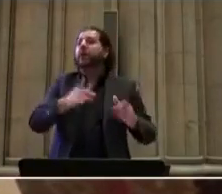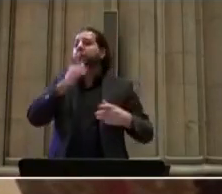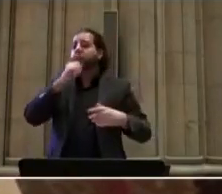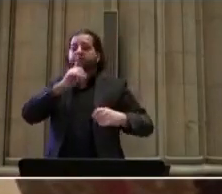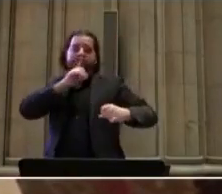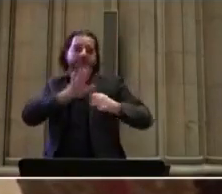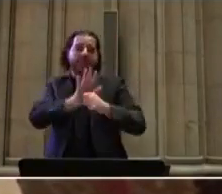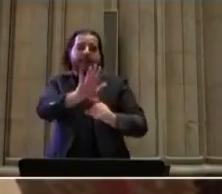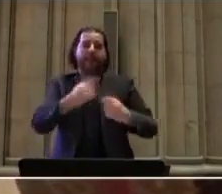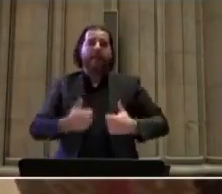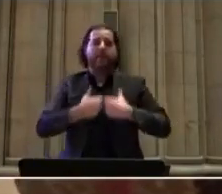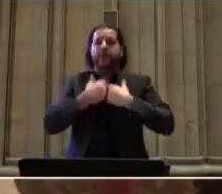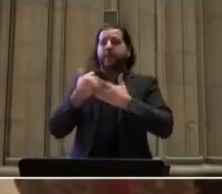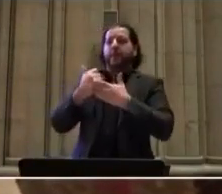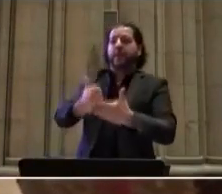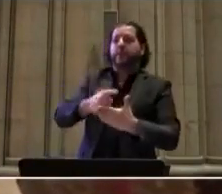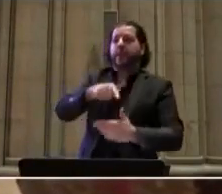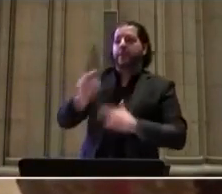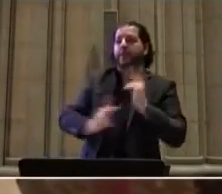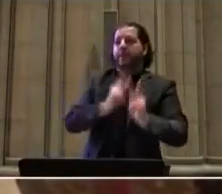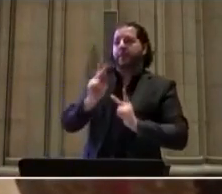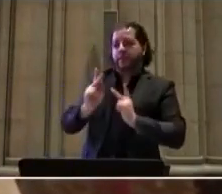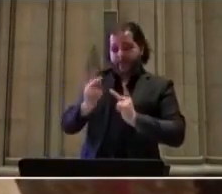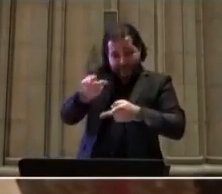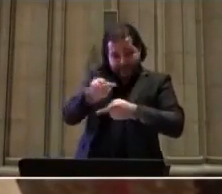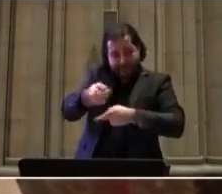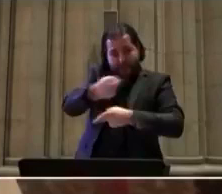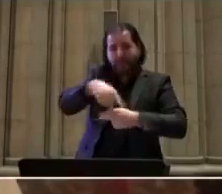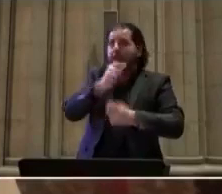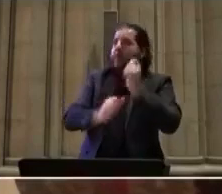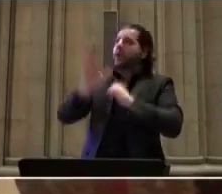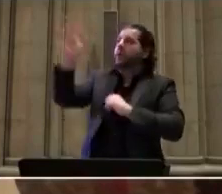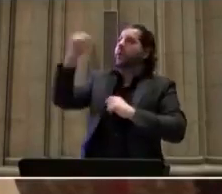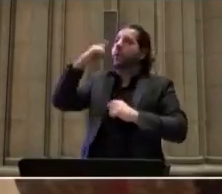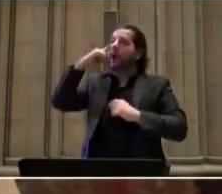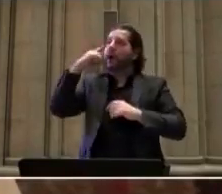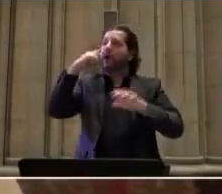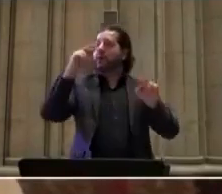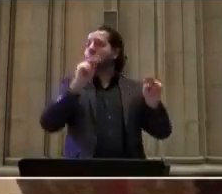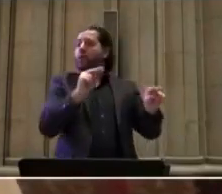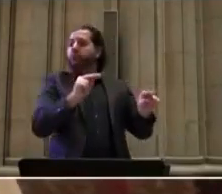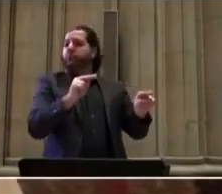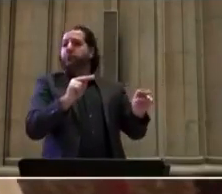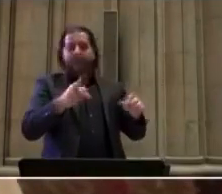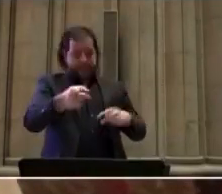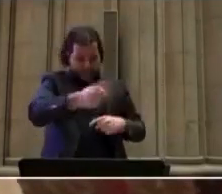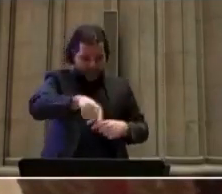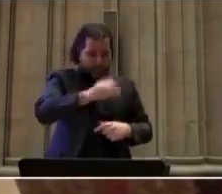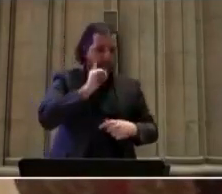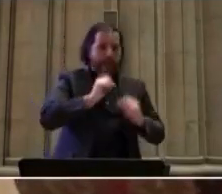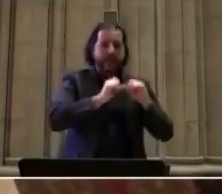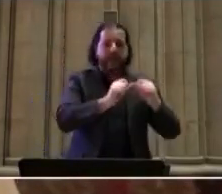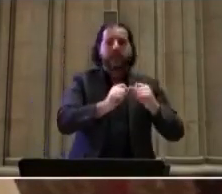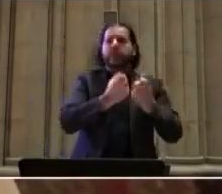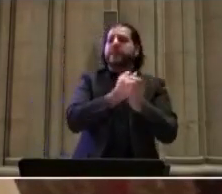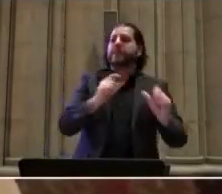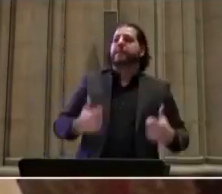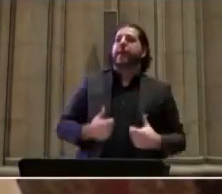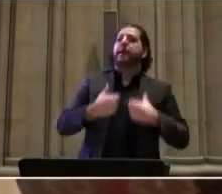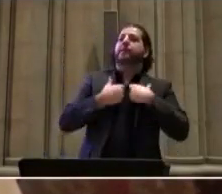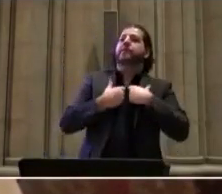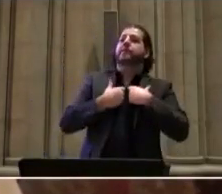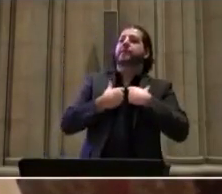their lives to helping others. Keep them under your watchful eye, that they may continue to save